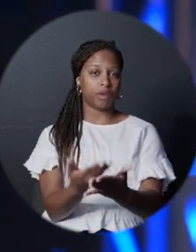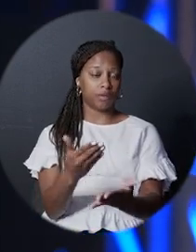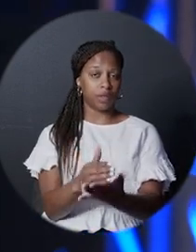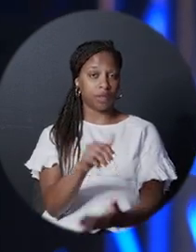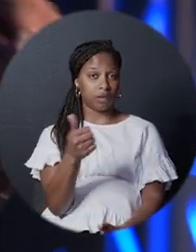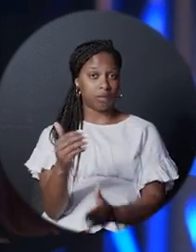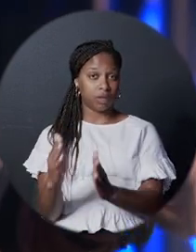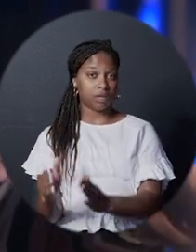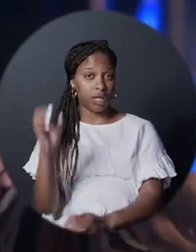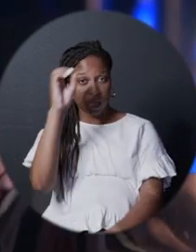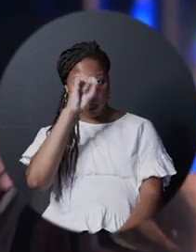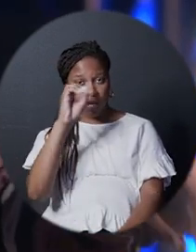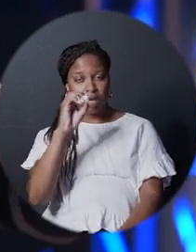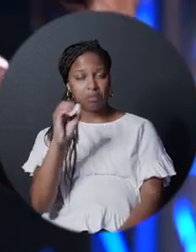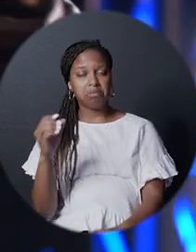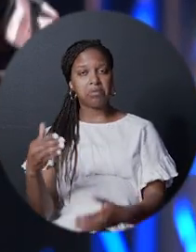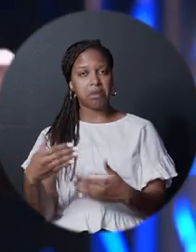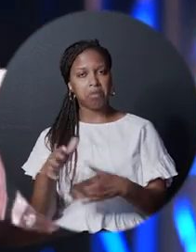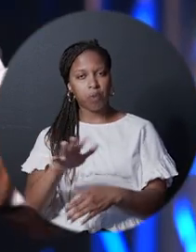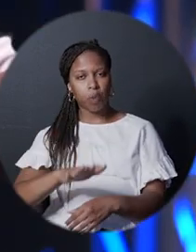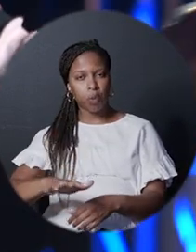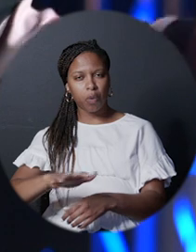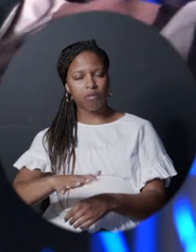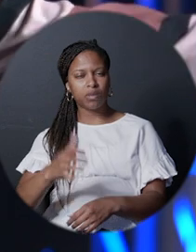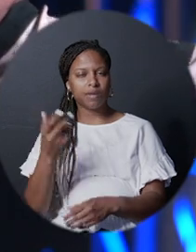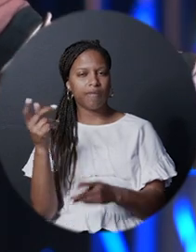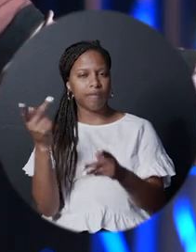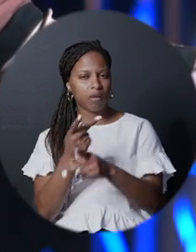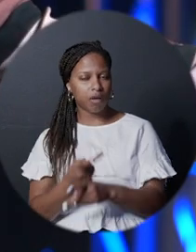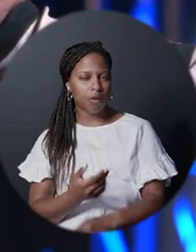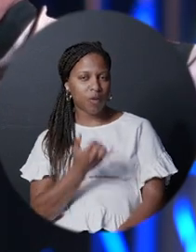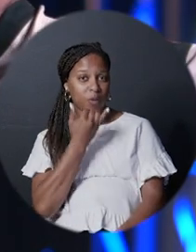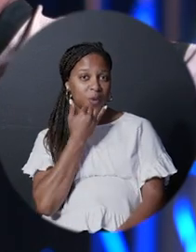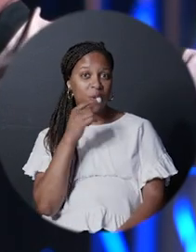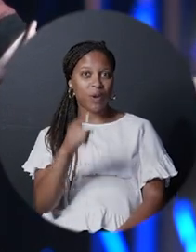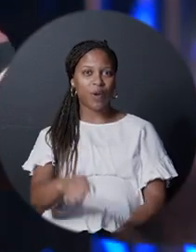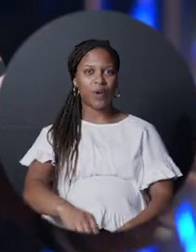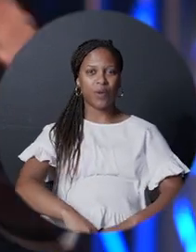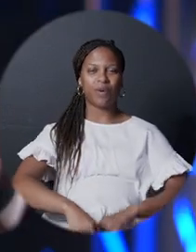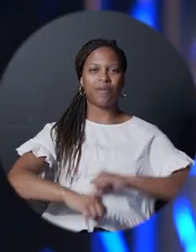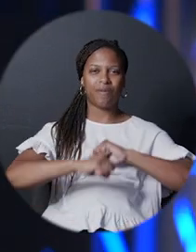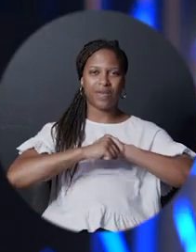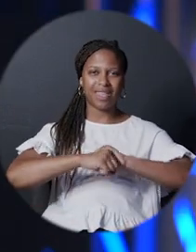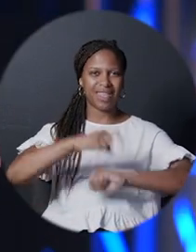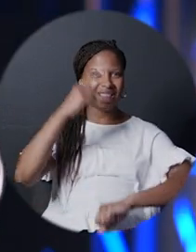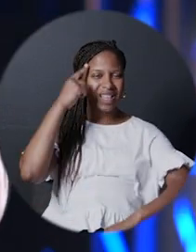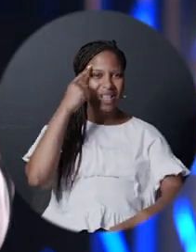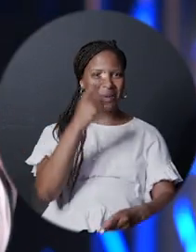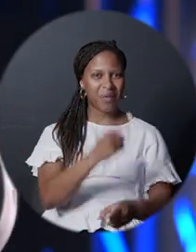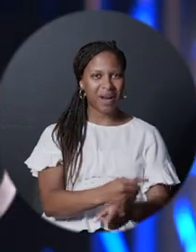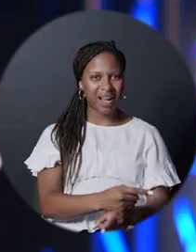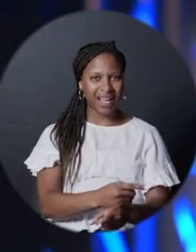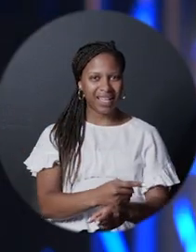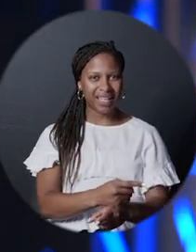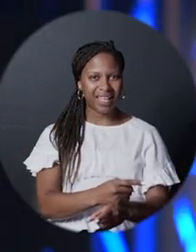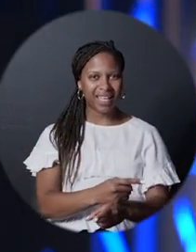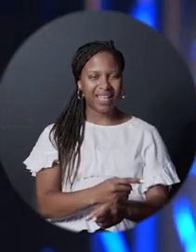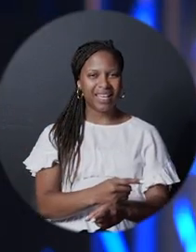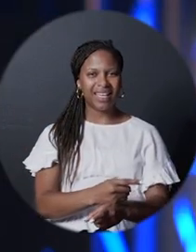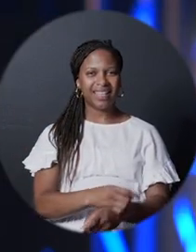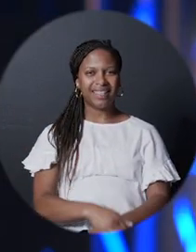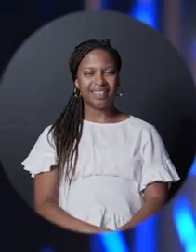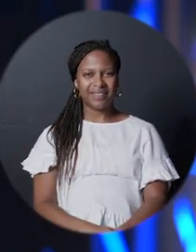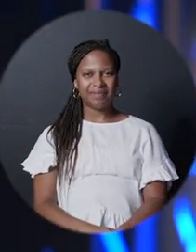When you validate somebody else's opinion, it leaves them room to find out if they're wrong. But when you defend it, it makes them think they're right.